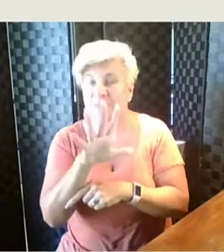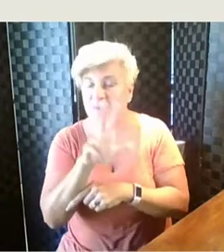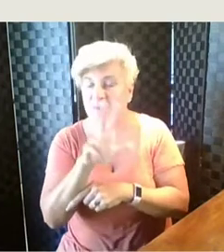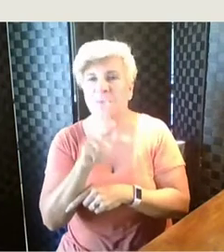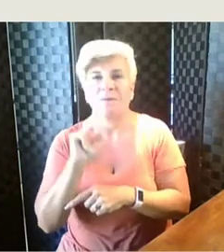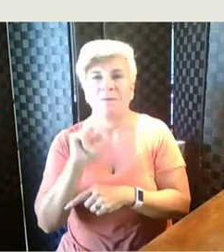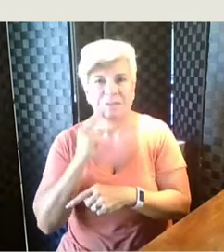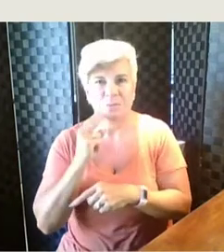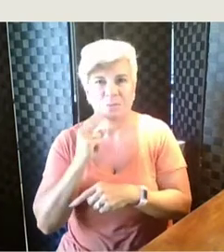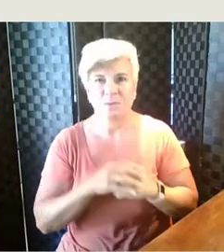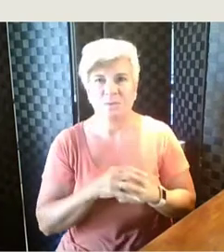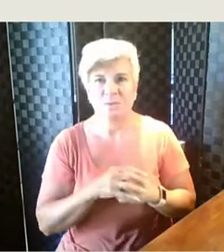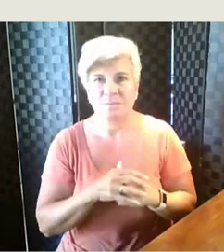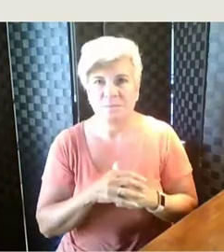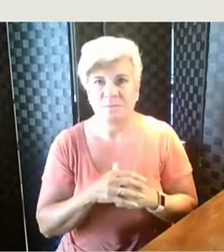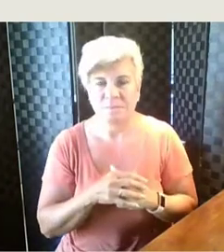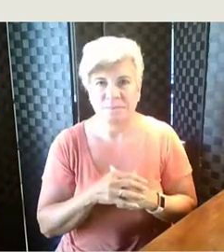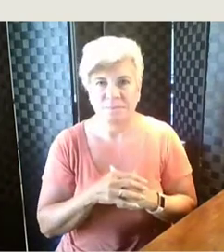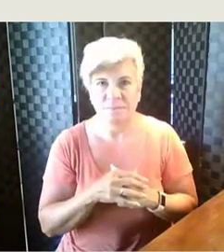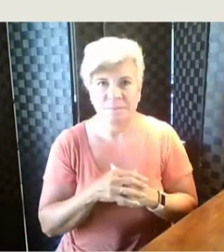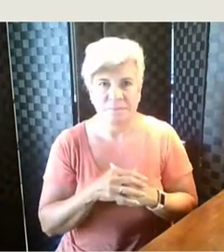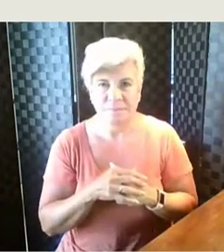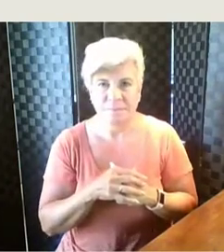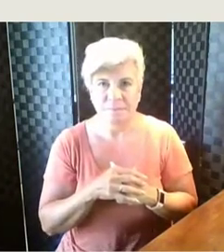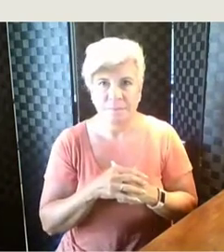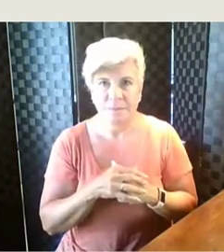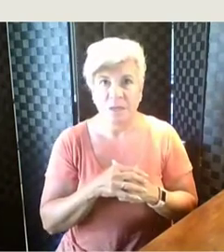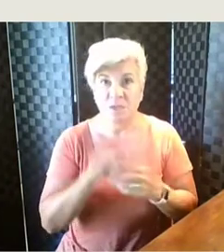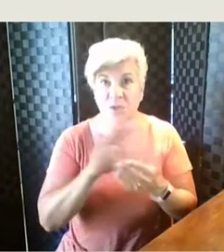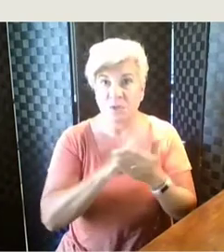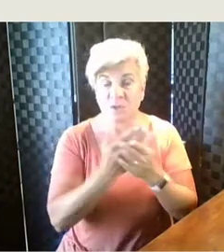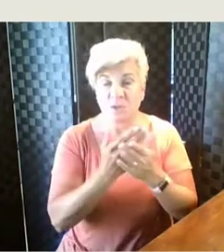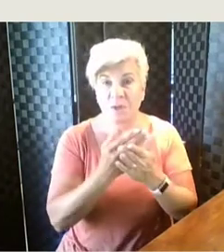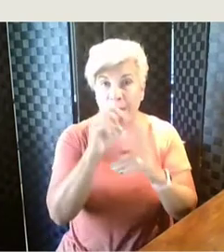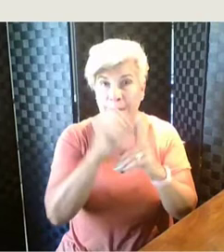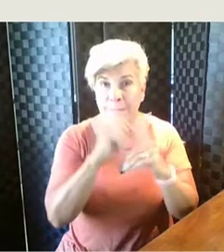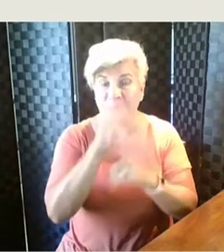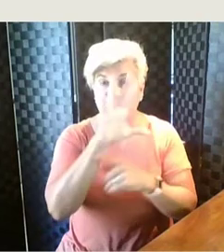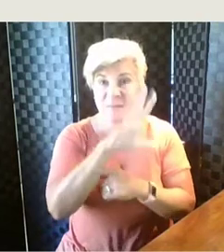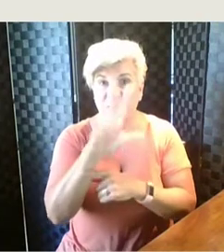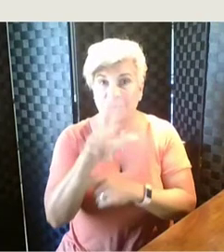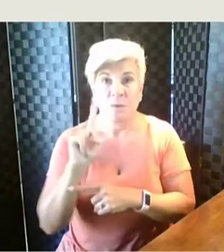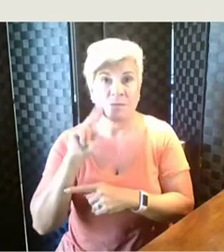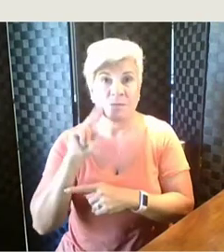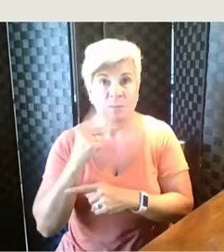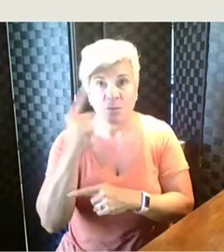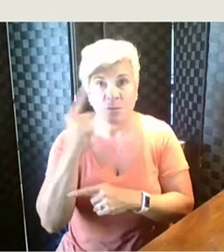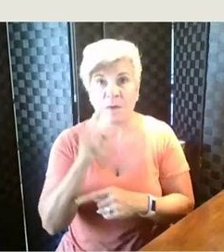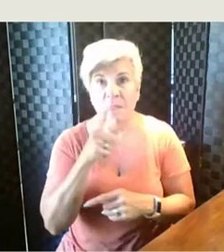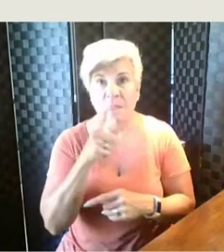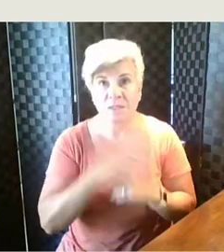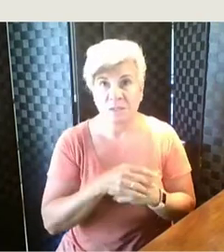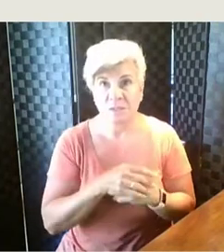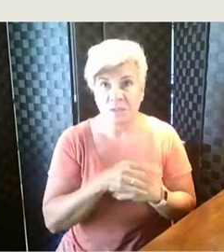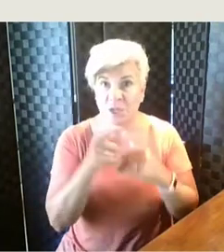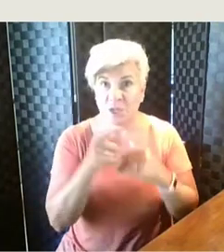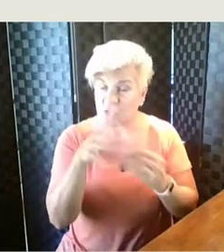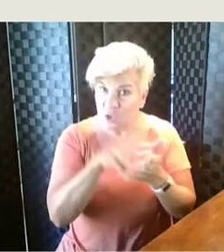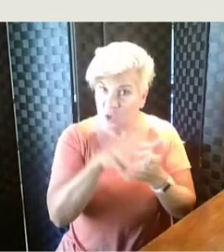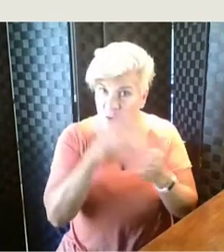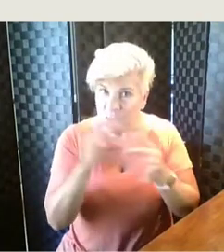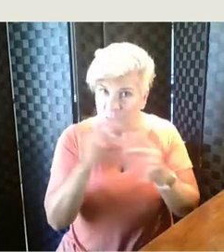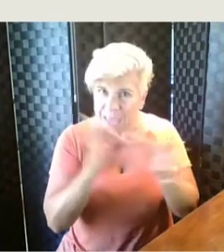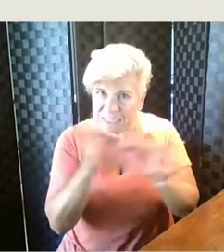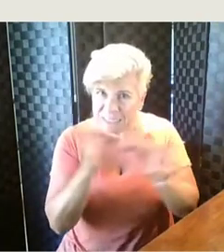53 vegetables. The cooks peeled 53 vegetables for lunch. In this lesson, you learned how to